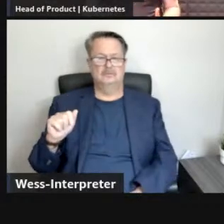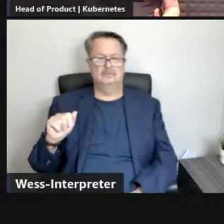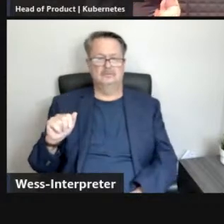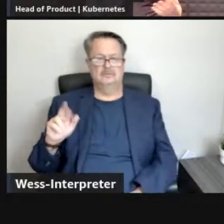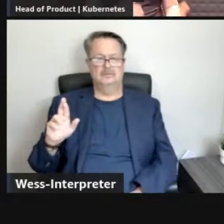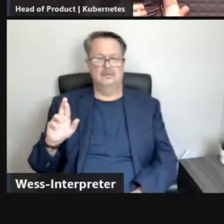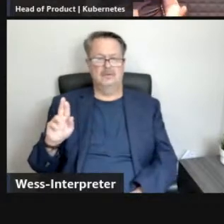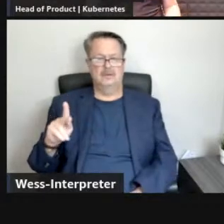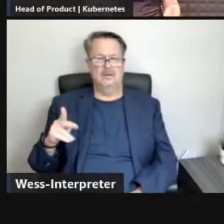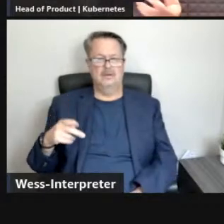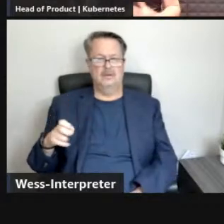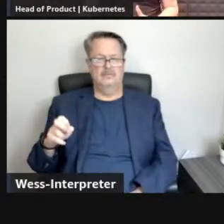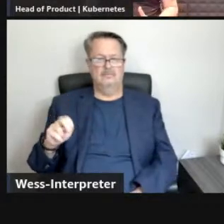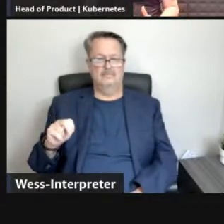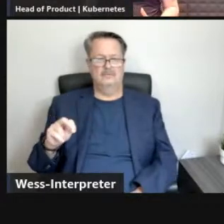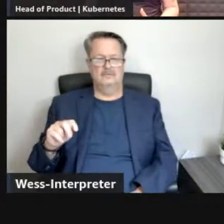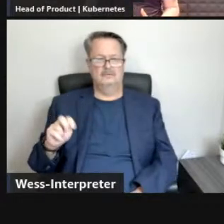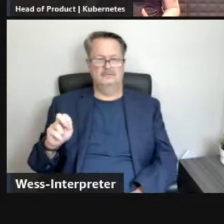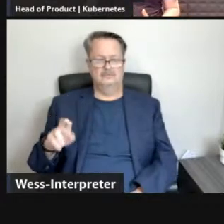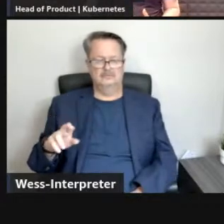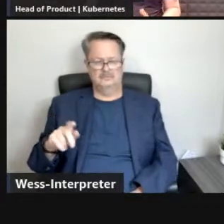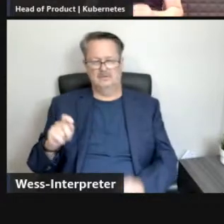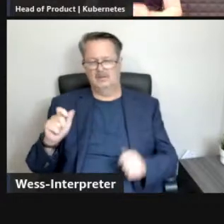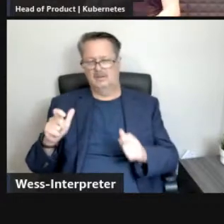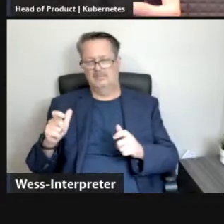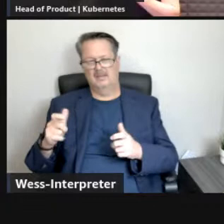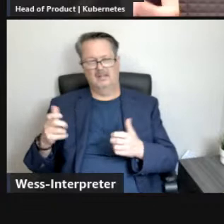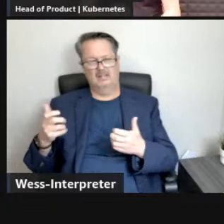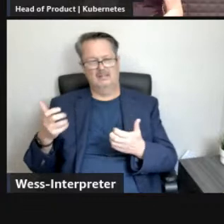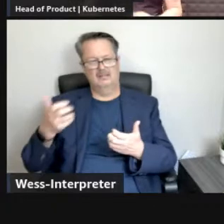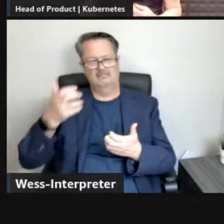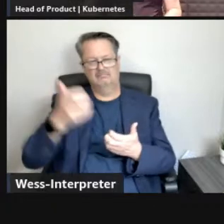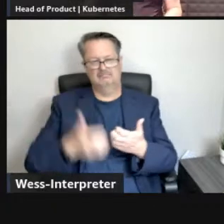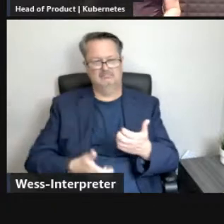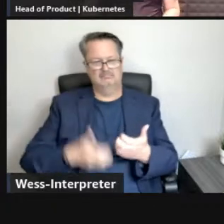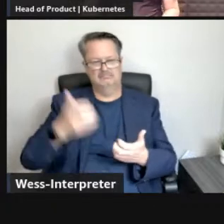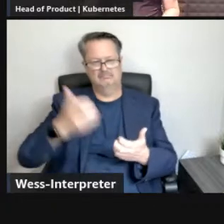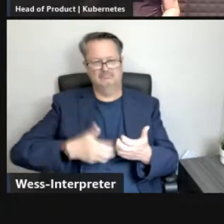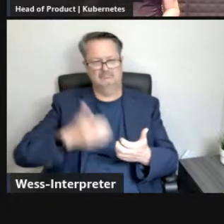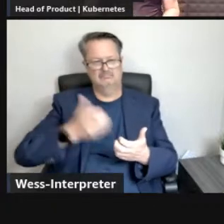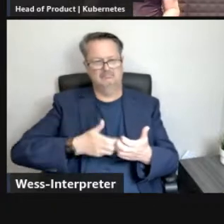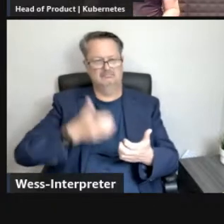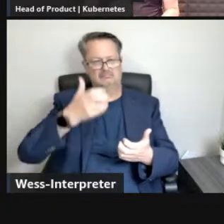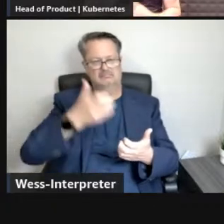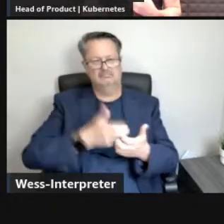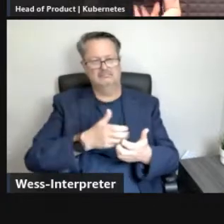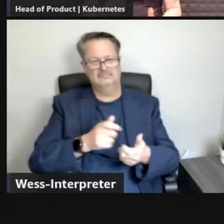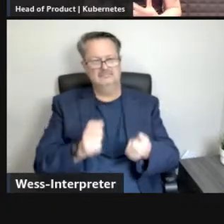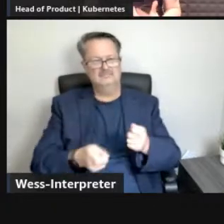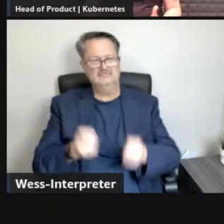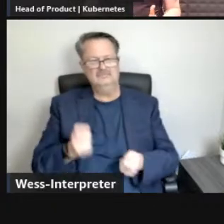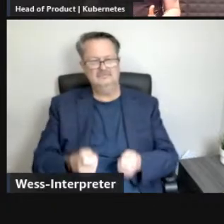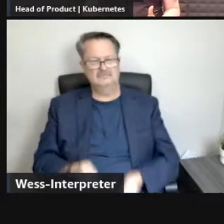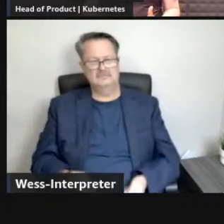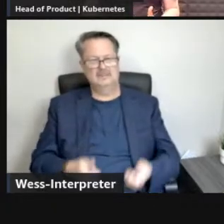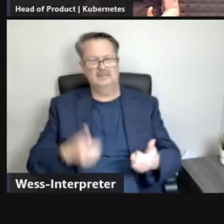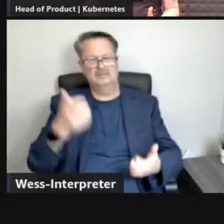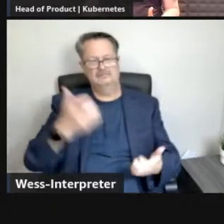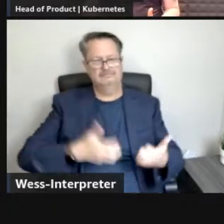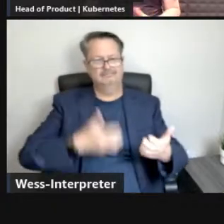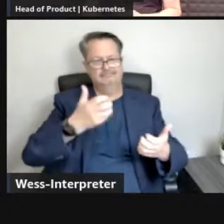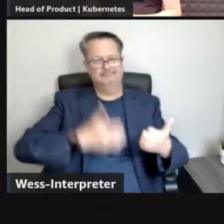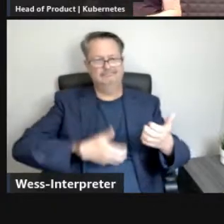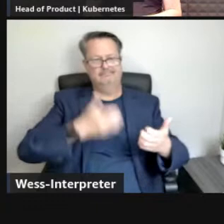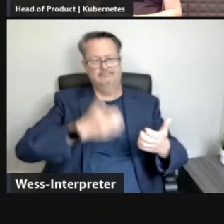automatically select the right fit nodes for your applications and change the node selection on the cluster as the needs of those applications